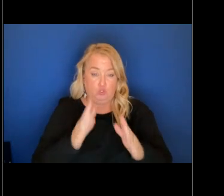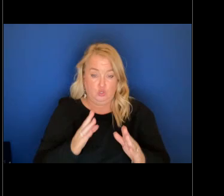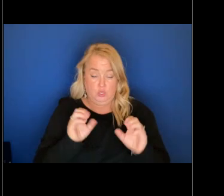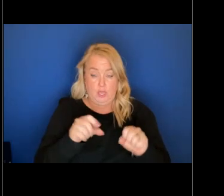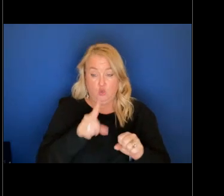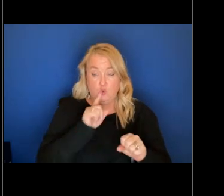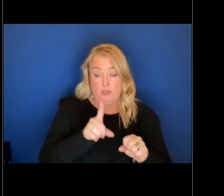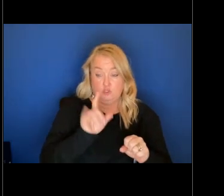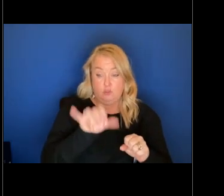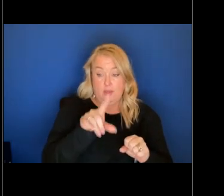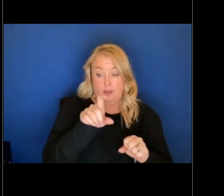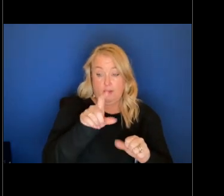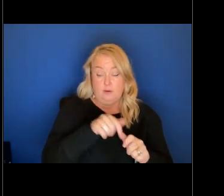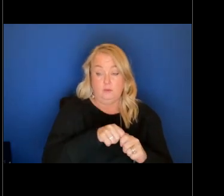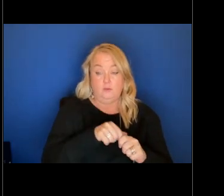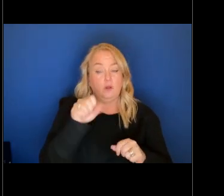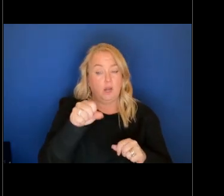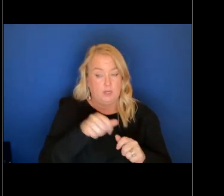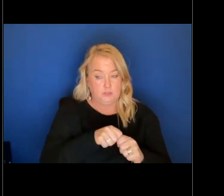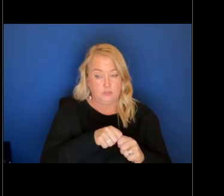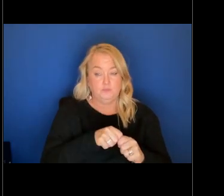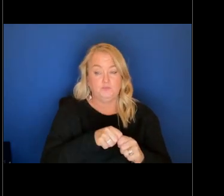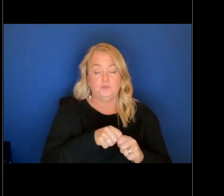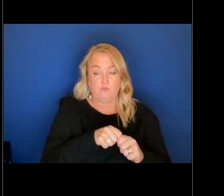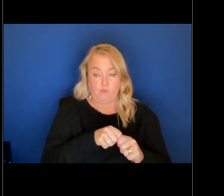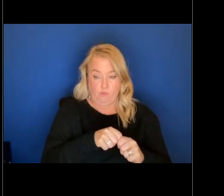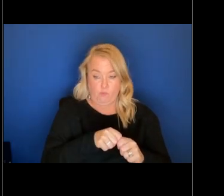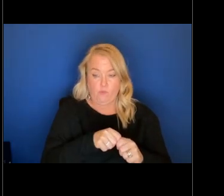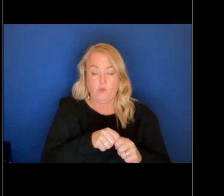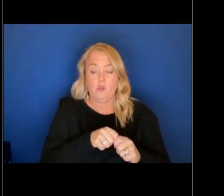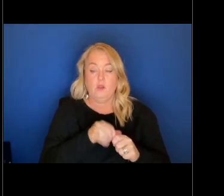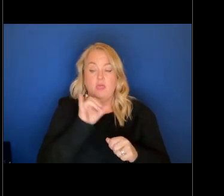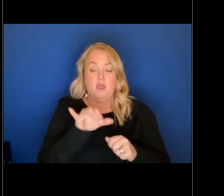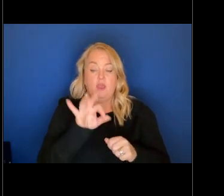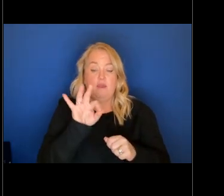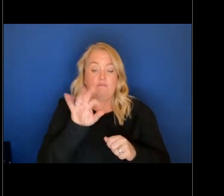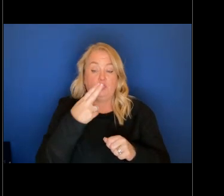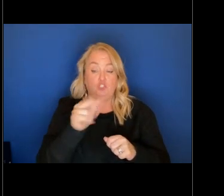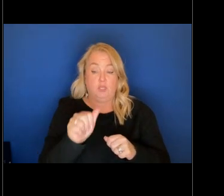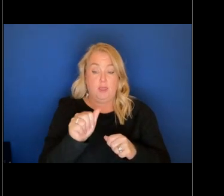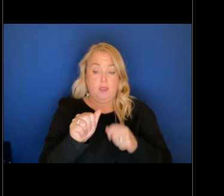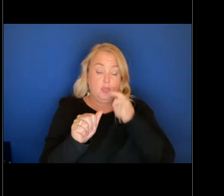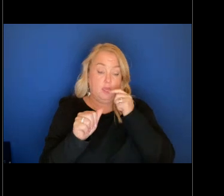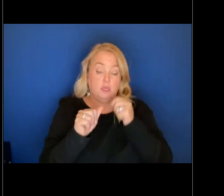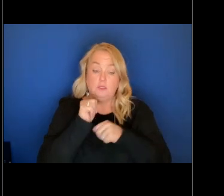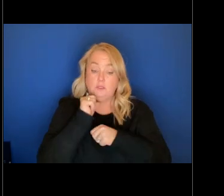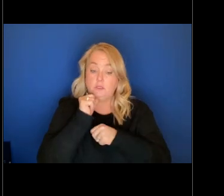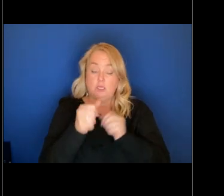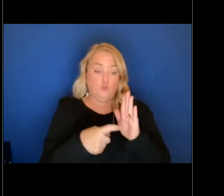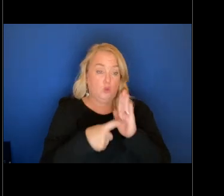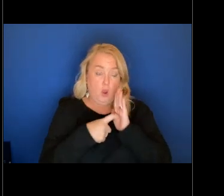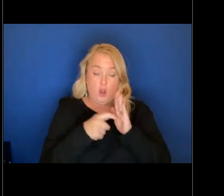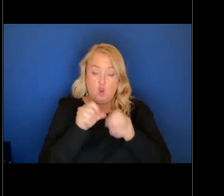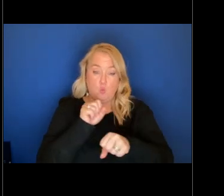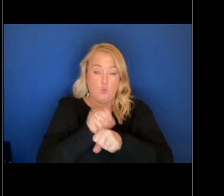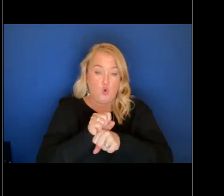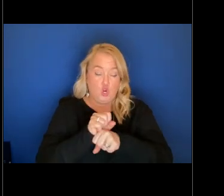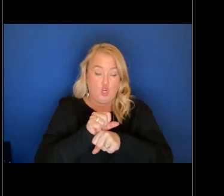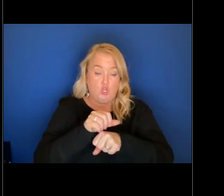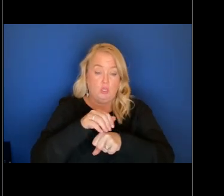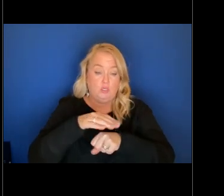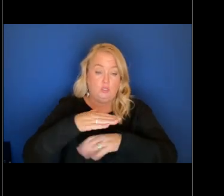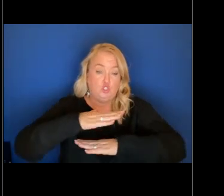one? Sure. So the Fair Housing Accessibility Guidelines do not require work surfaces